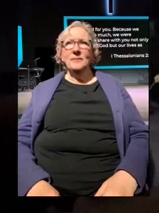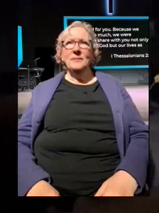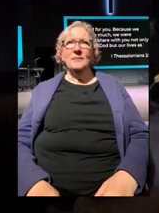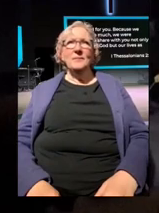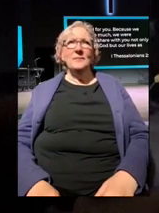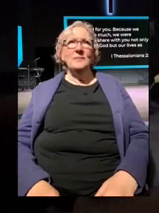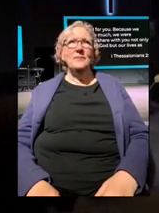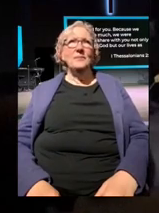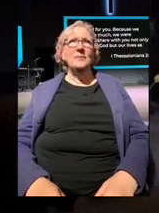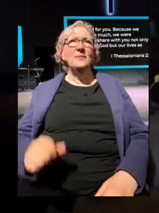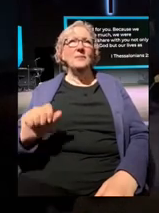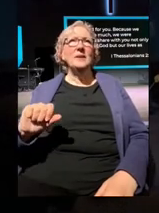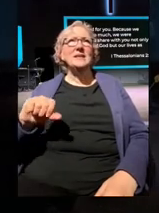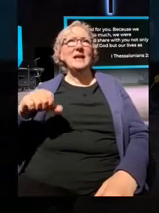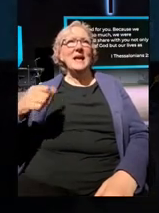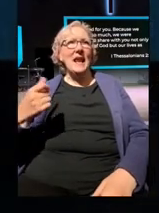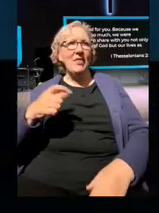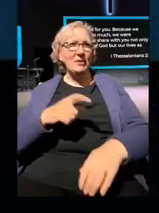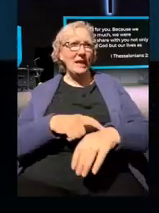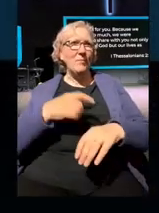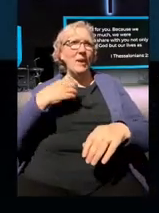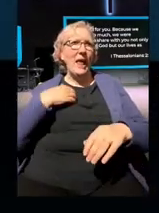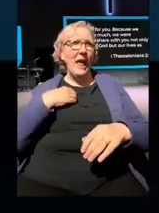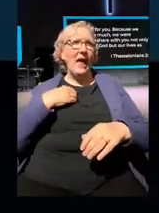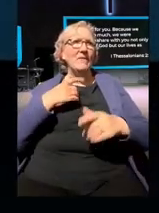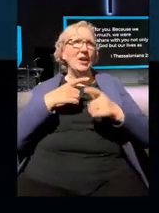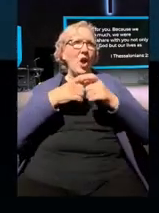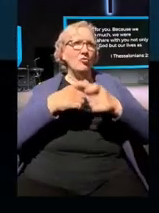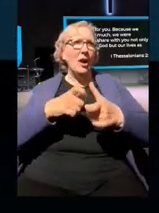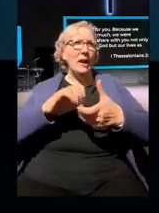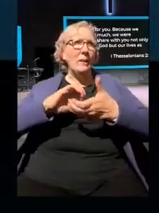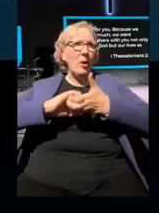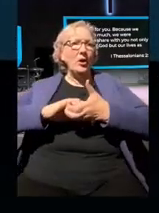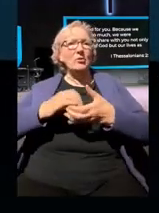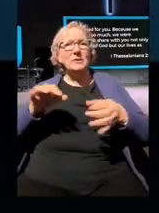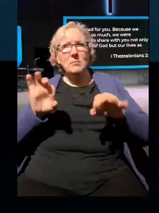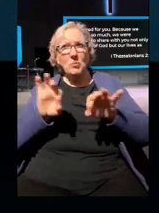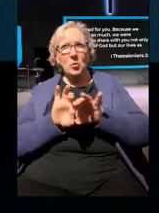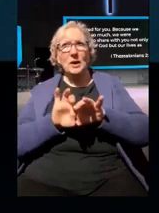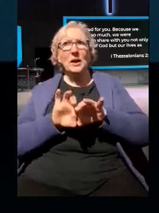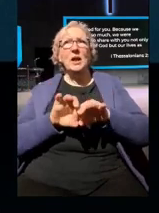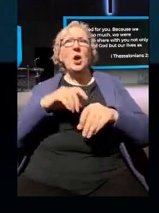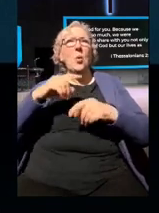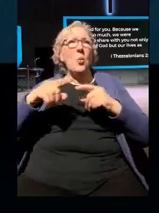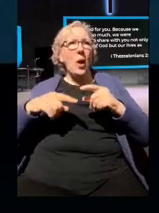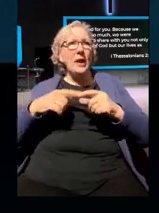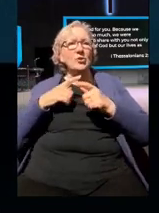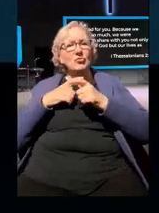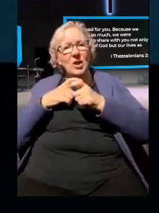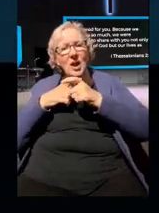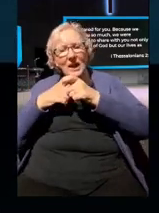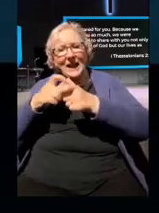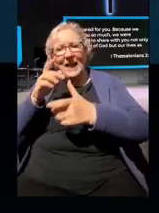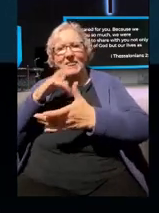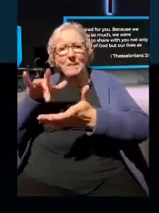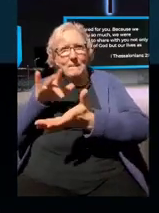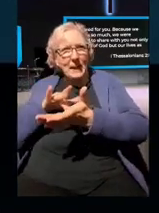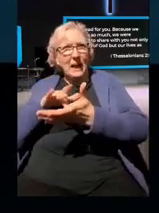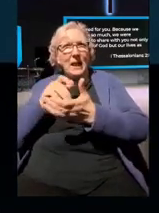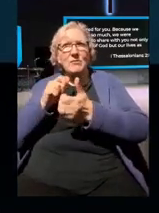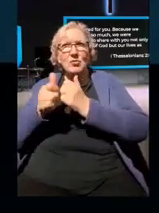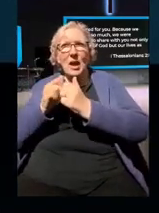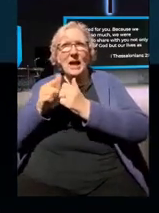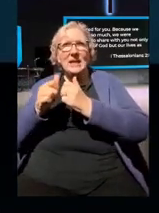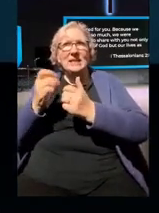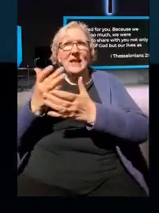There is another time when having a running partner is really important. It's when you're in the middle of the race and things are starting